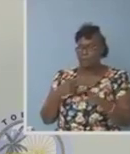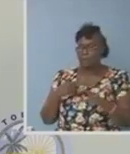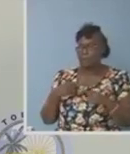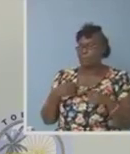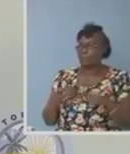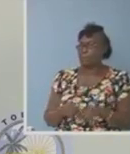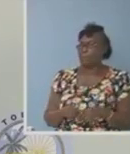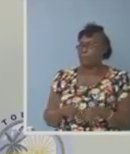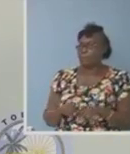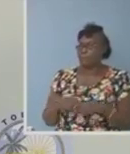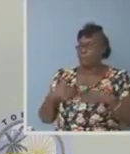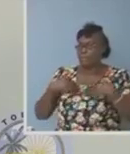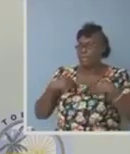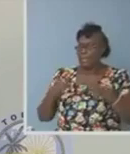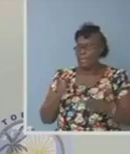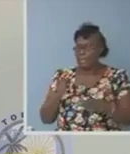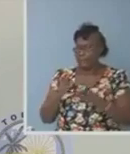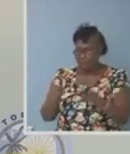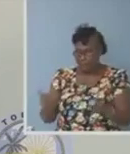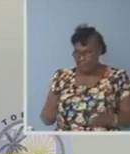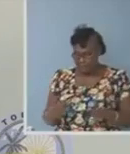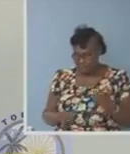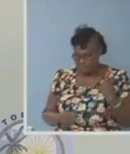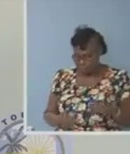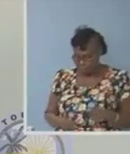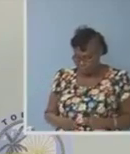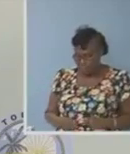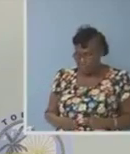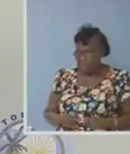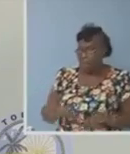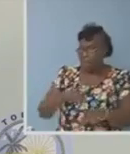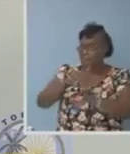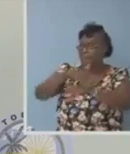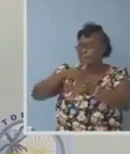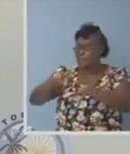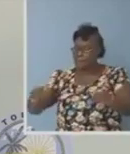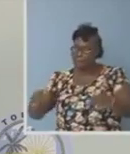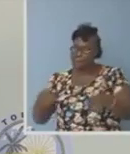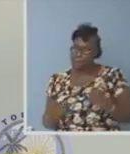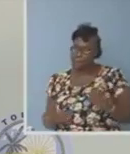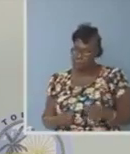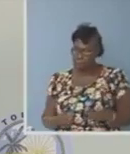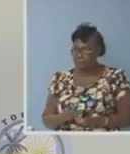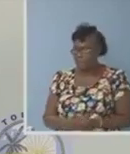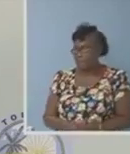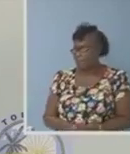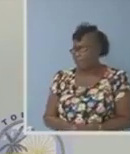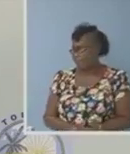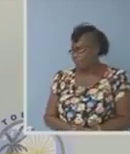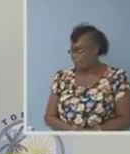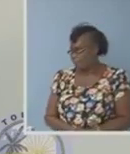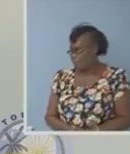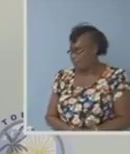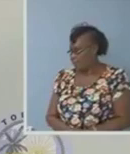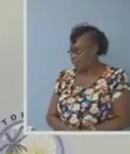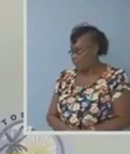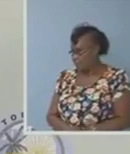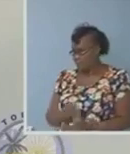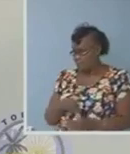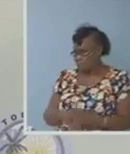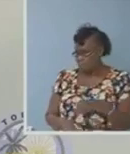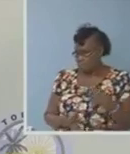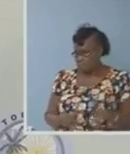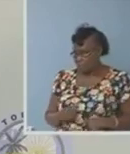we'll transport the persons there. Now, the reason why that is, this is a national problem, and you've seen that in Trinidad they